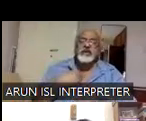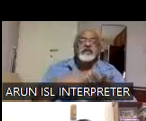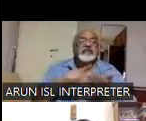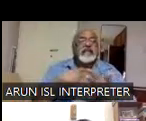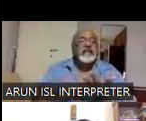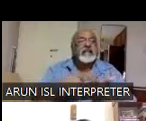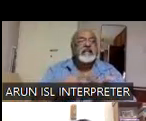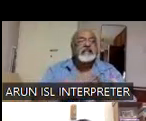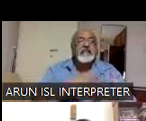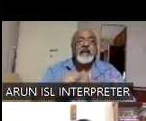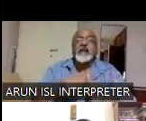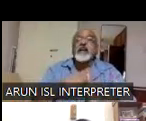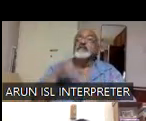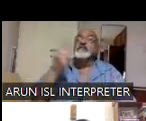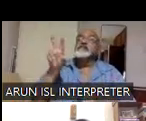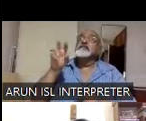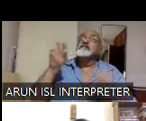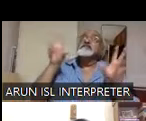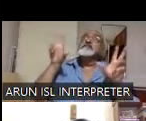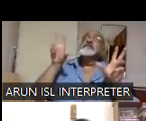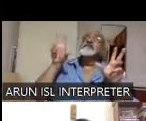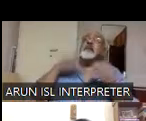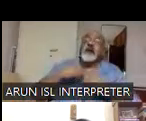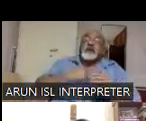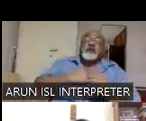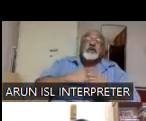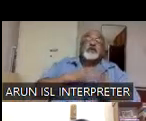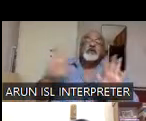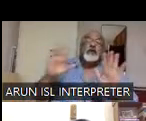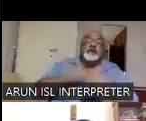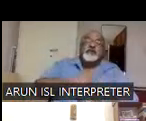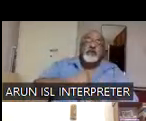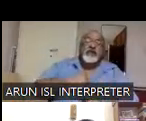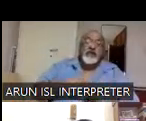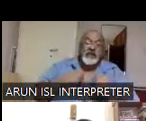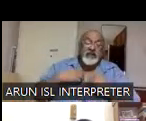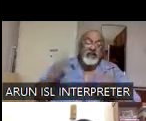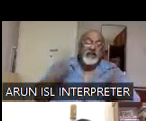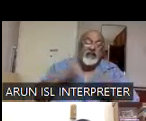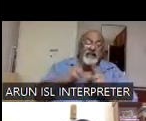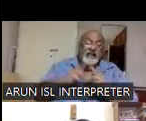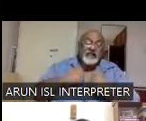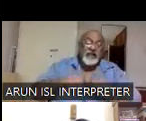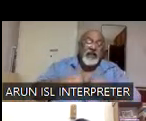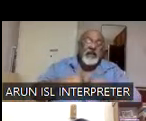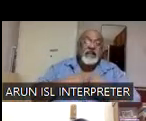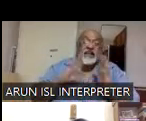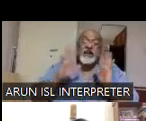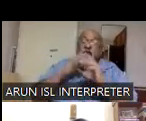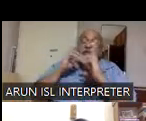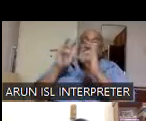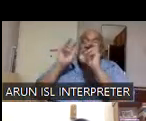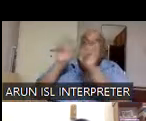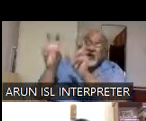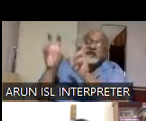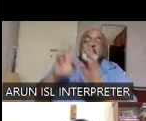So I just looked at her and I became conscious, and I said, "I'm extremely sorry. I'm extremely sorry. I did not mean to stare